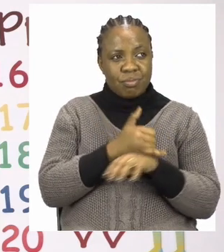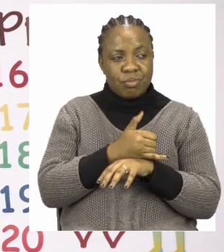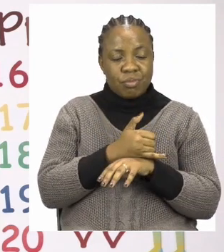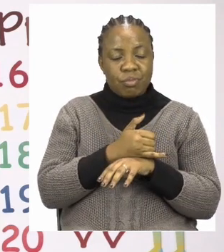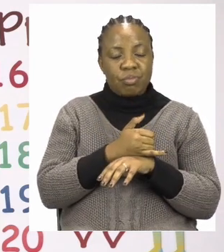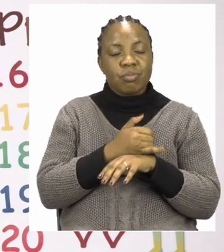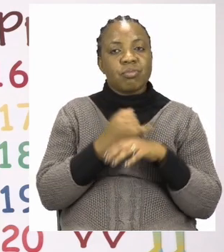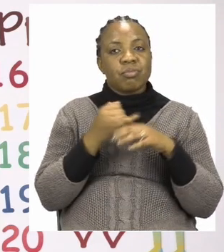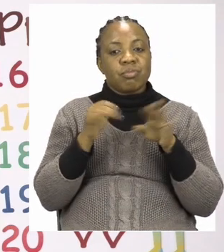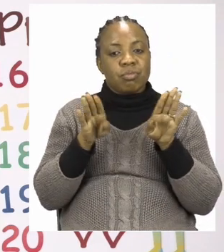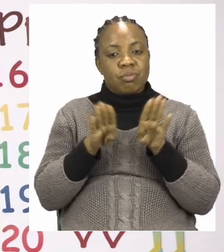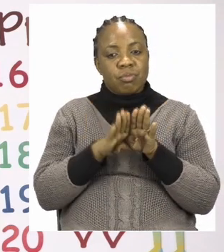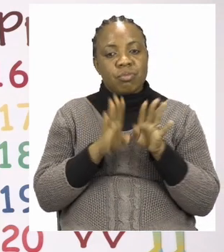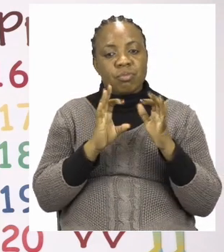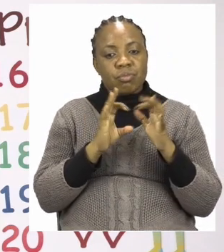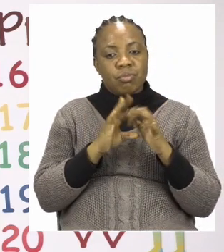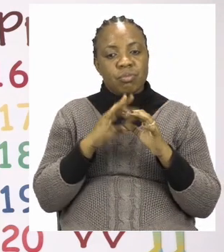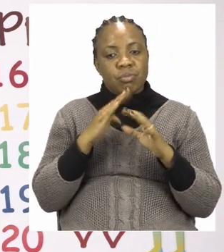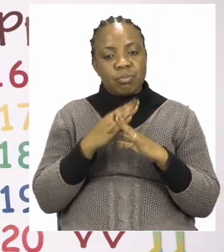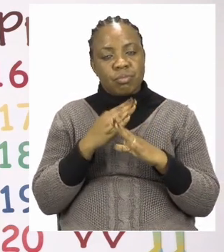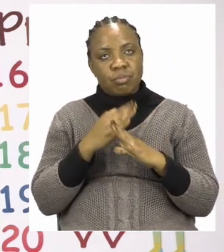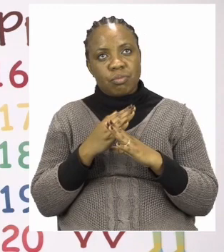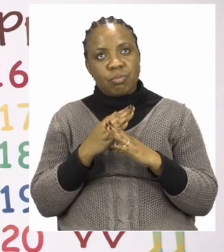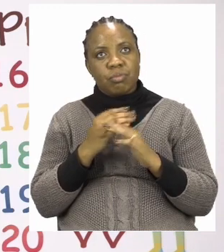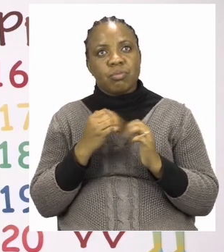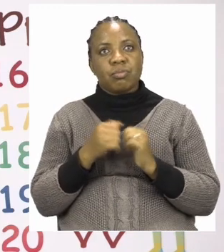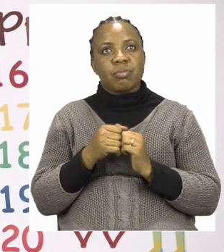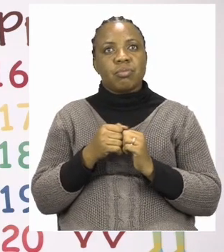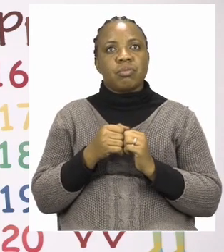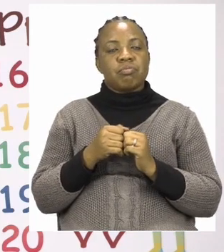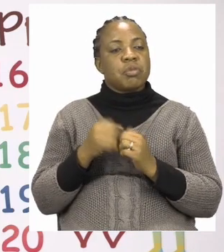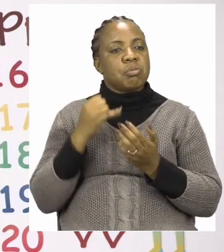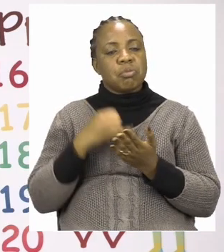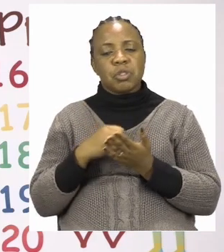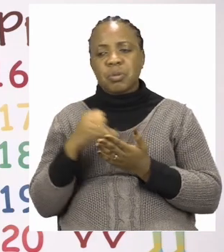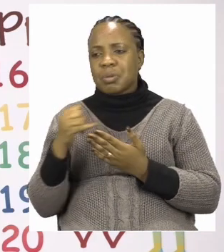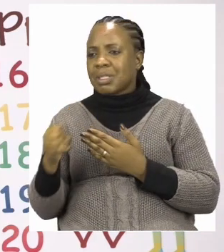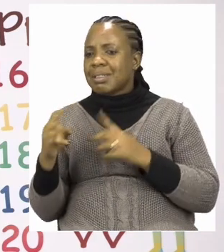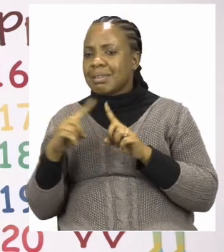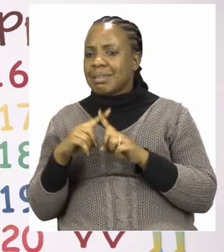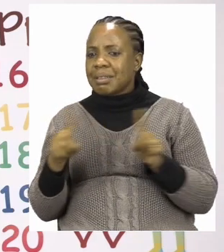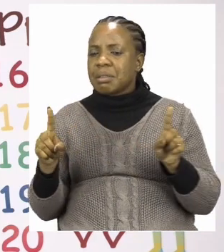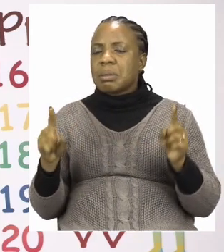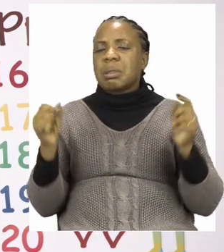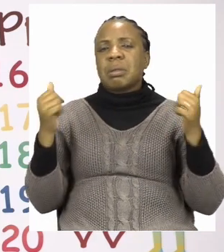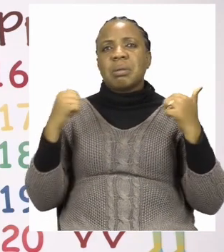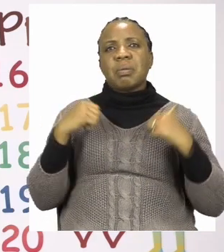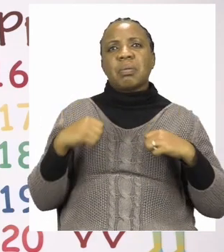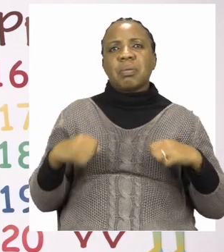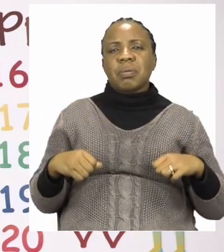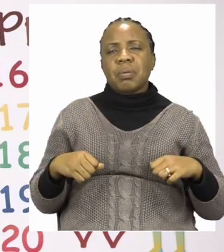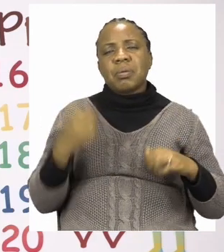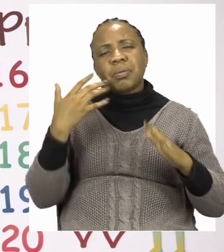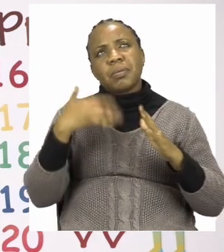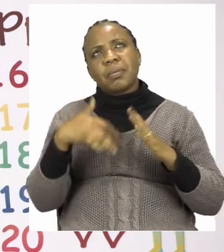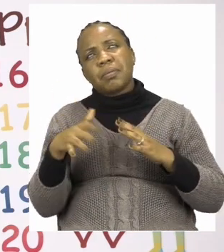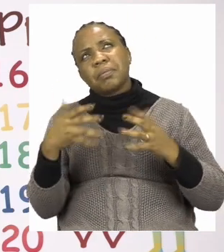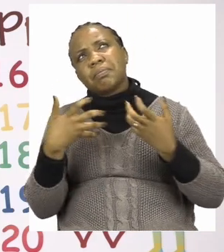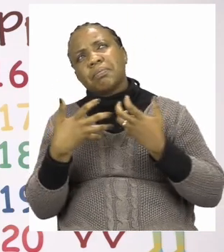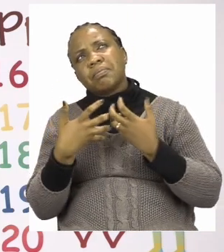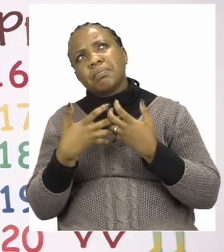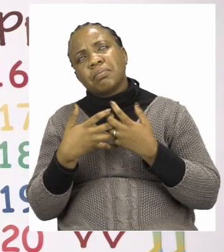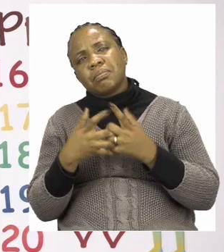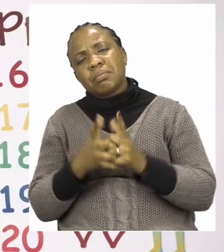to work. But the weekend is totally different. We actually rest, we go to church, we go